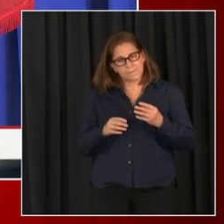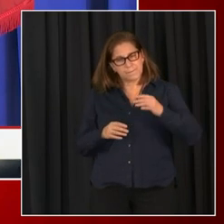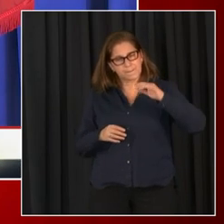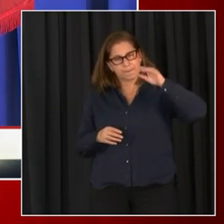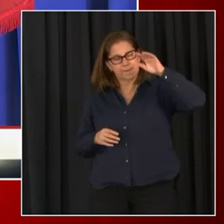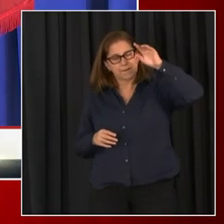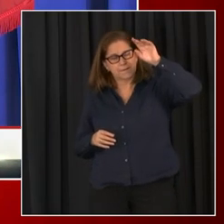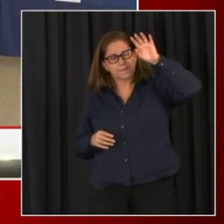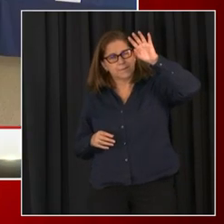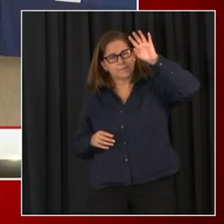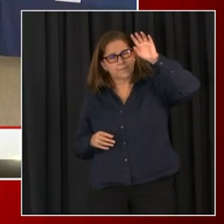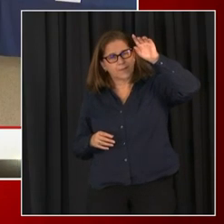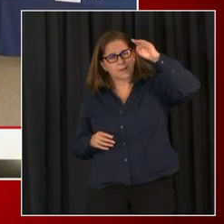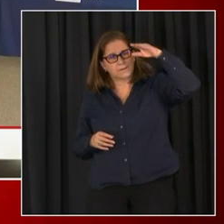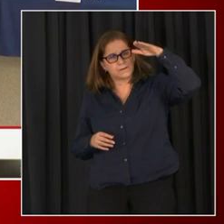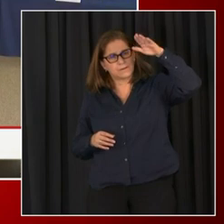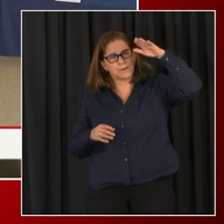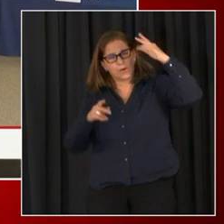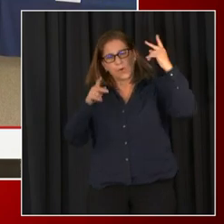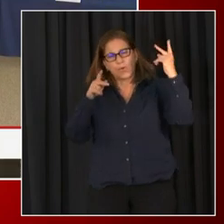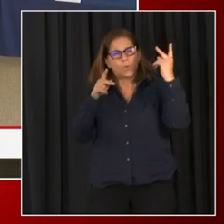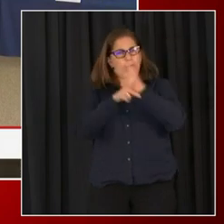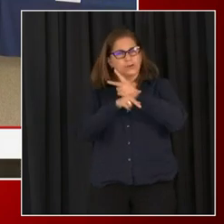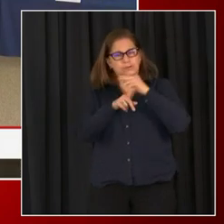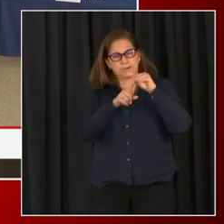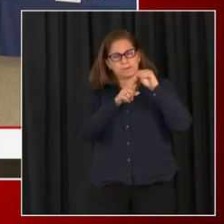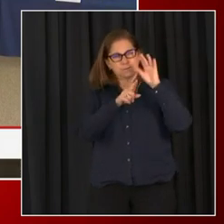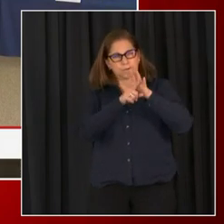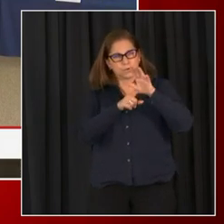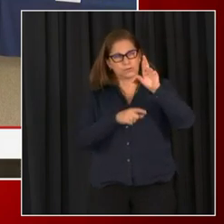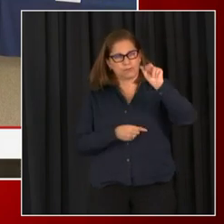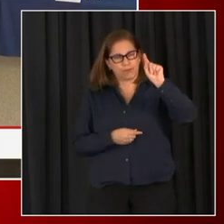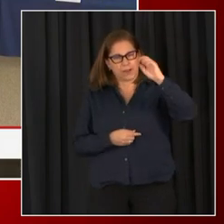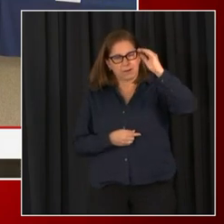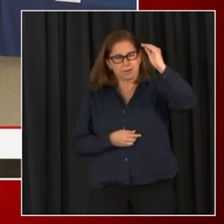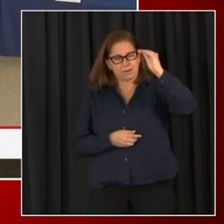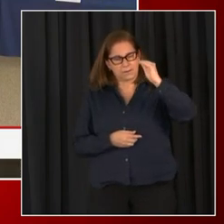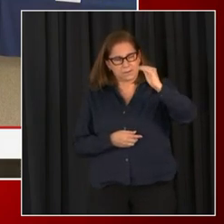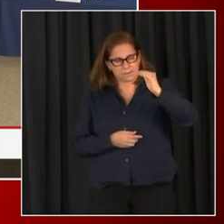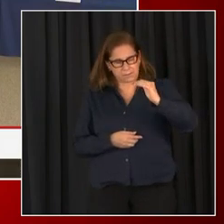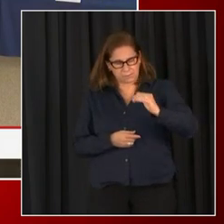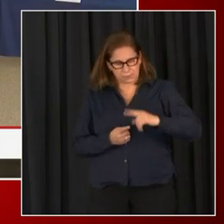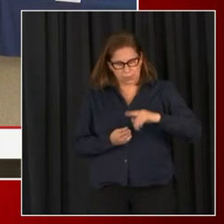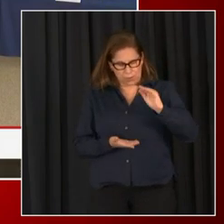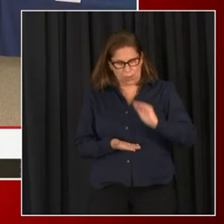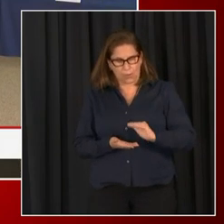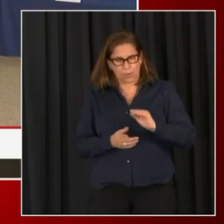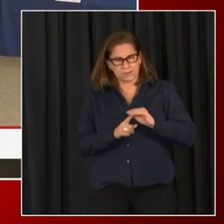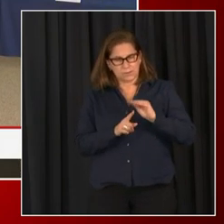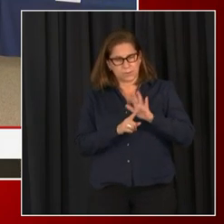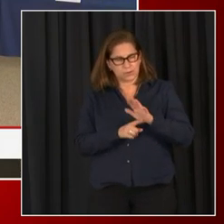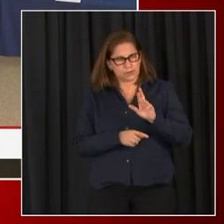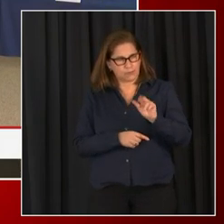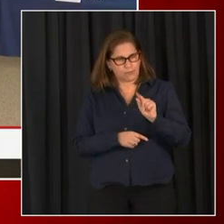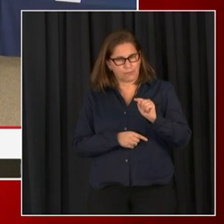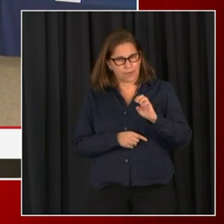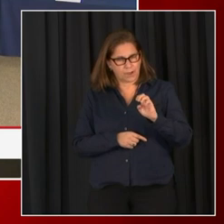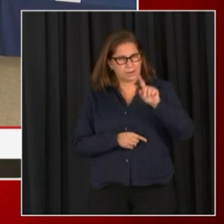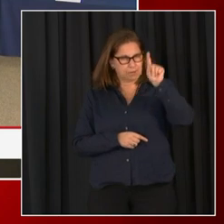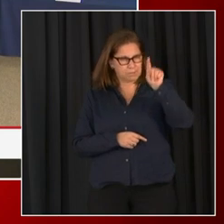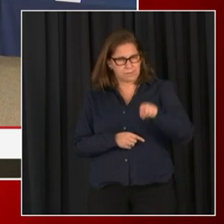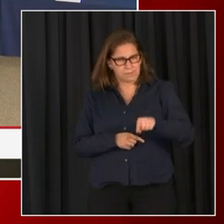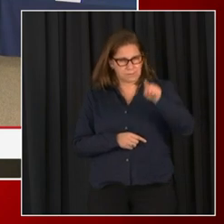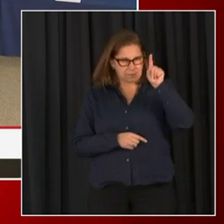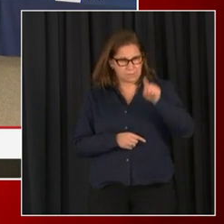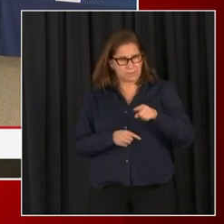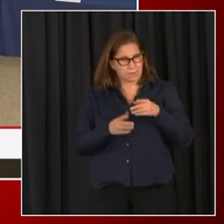clarification. So each category is not mutually exclusive, right? So an individual, as the bar chart indicates, could have